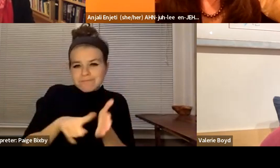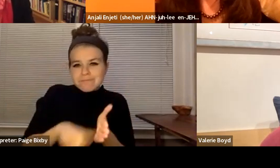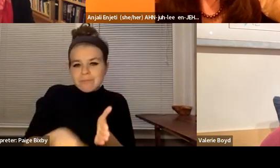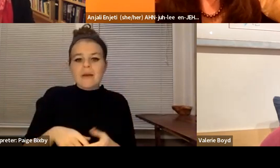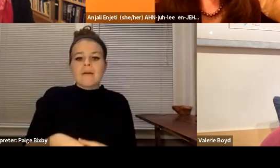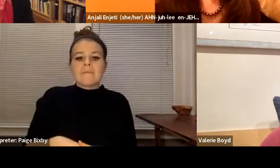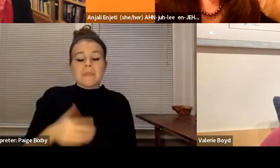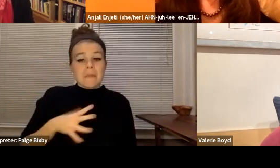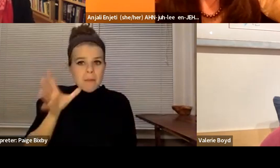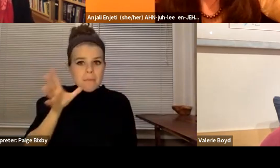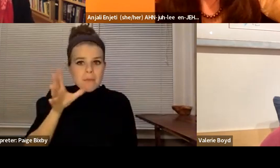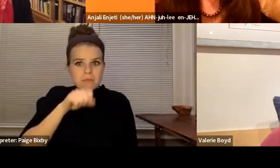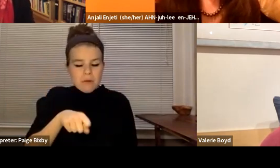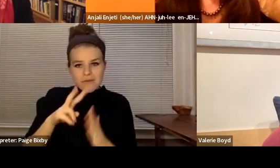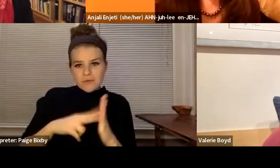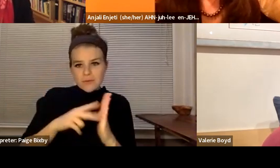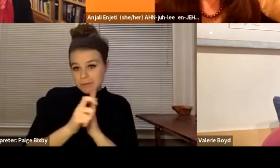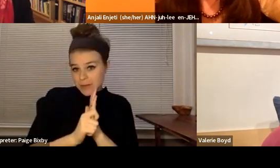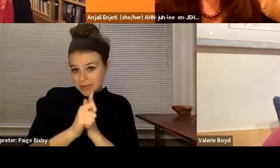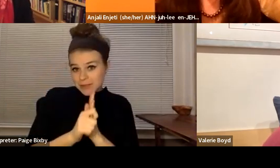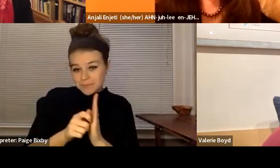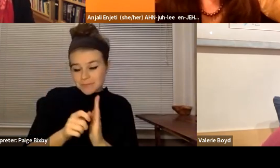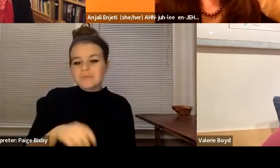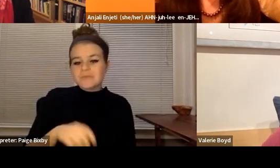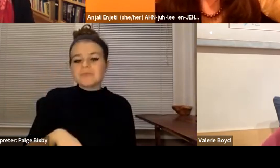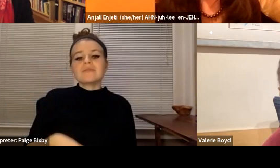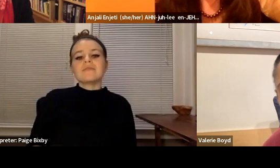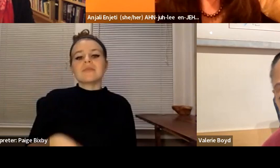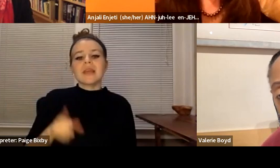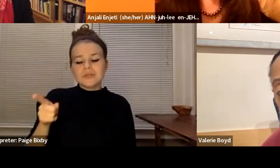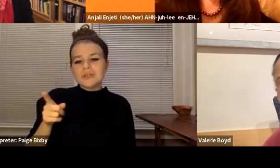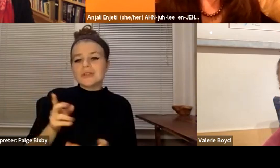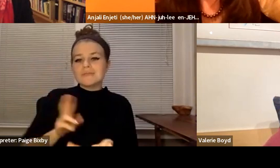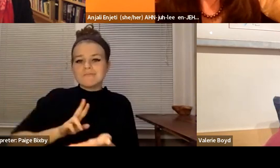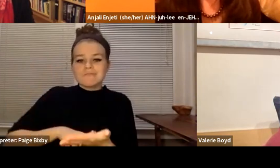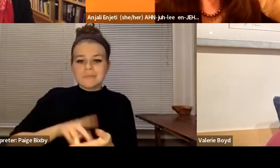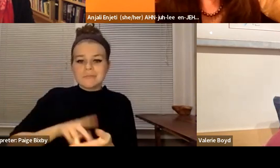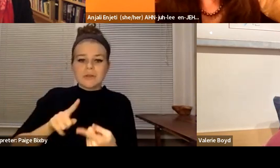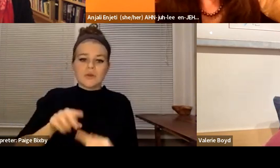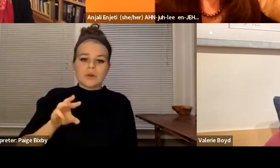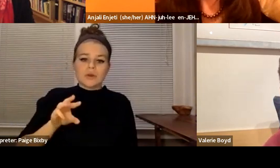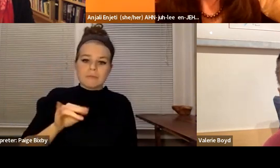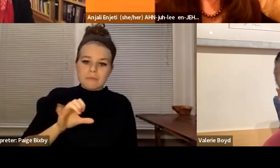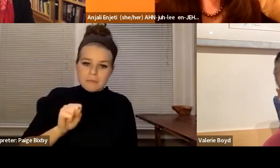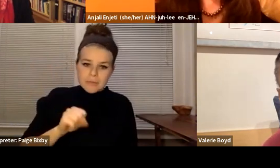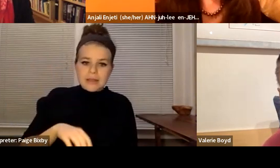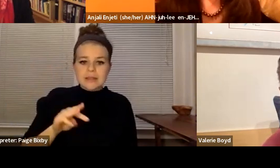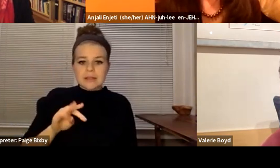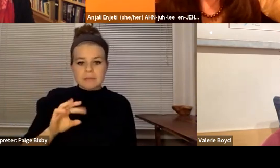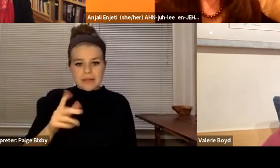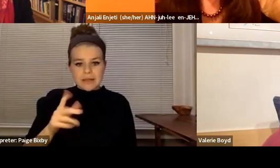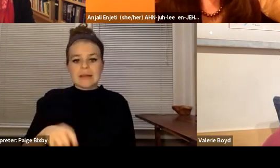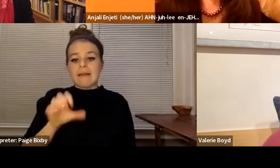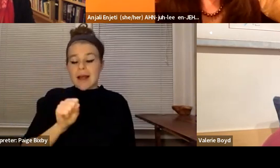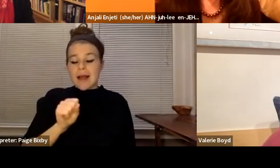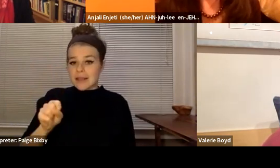big magazine reader. So she was a charter subscriber to Ms. Magazine and a charter subscriber to Essence Magazine,